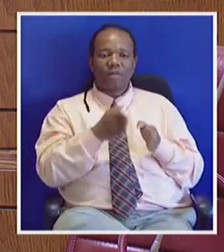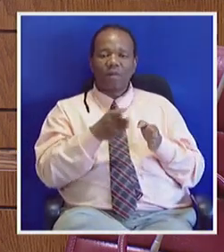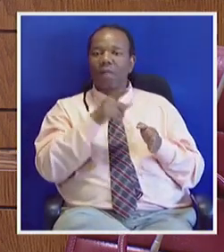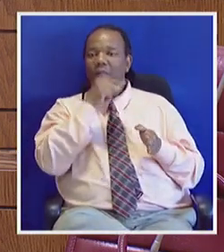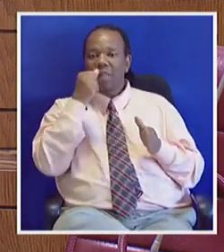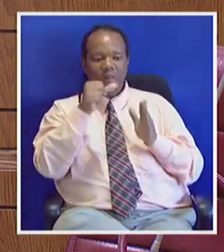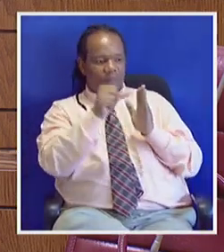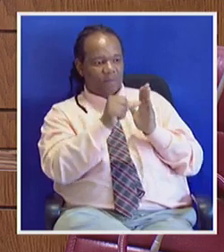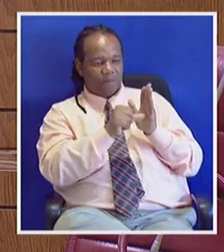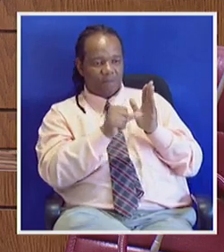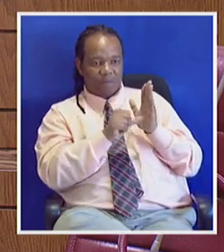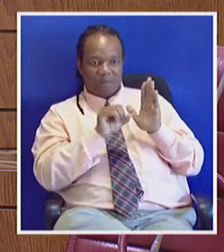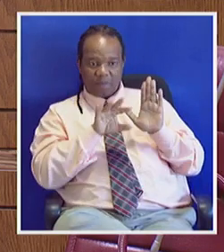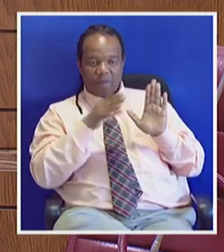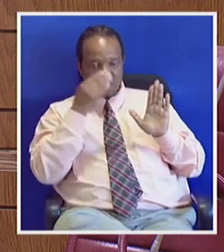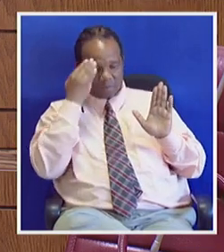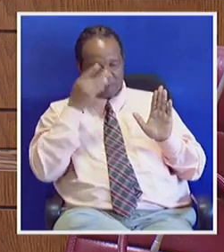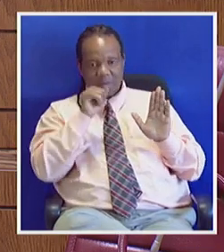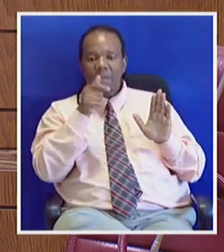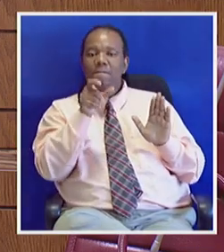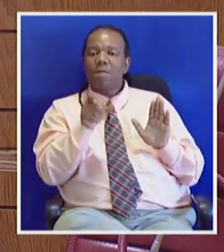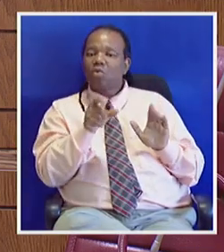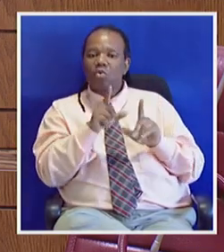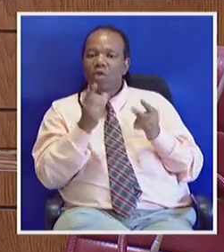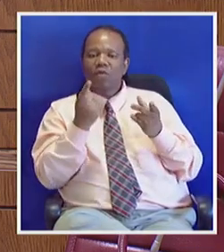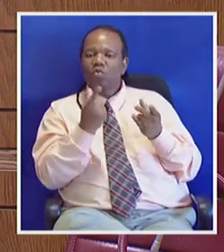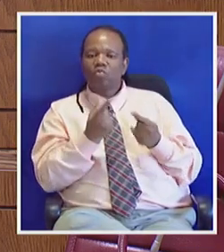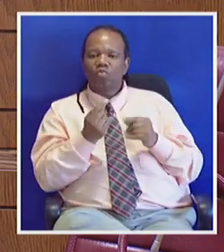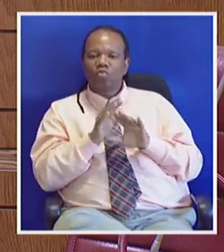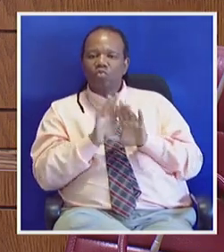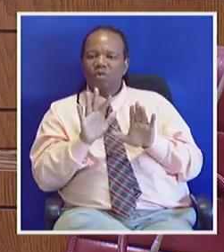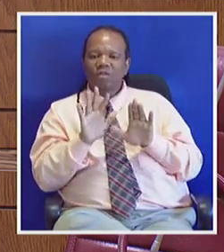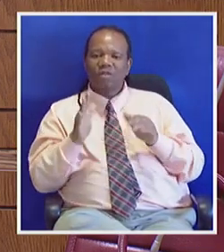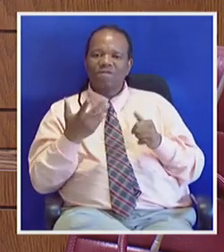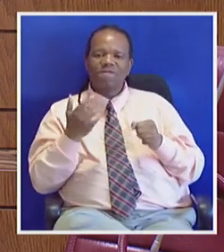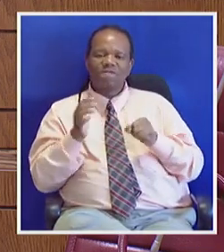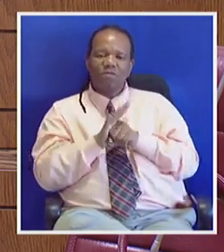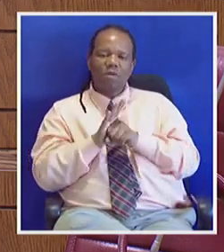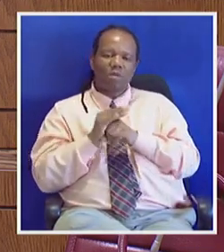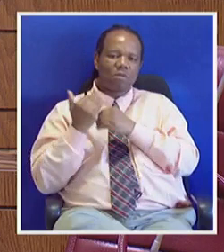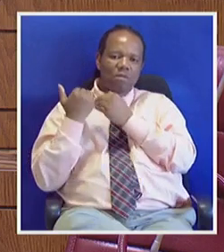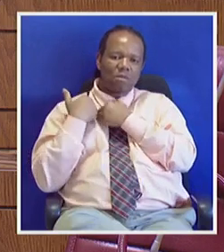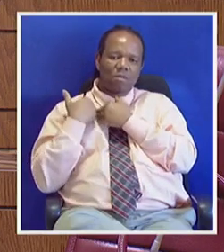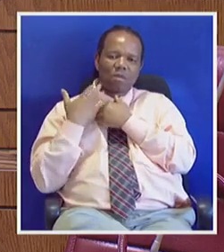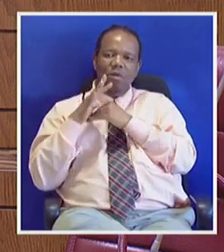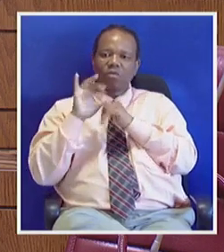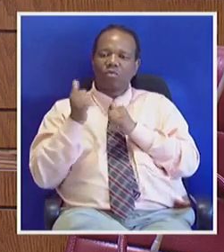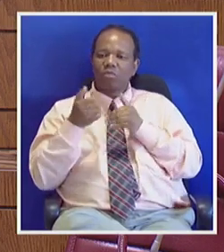these people so that they are never again entrusted with the responsibility of leading